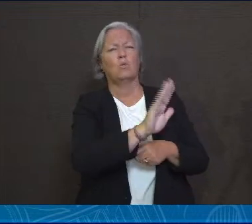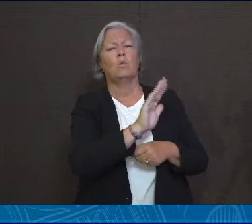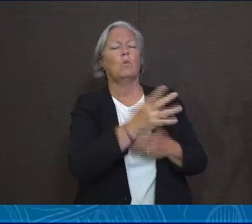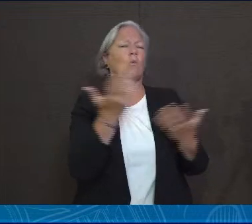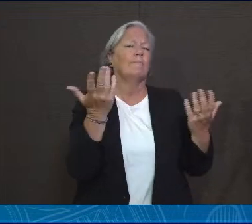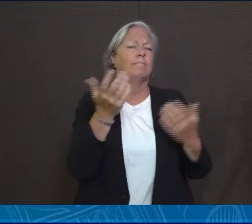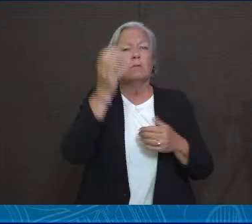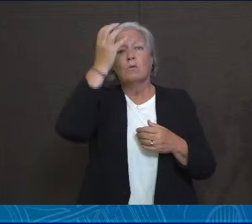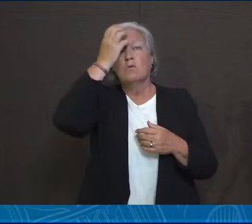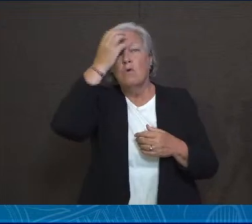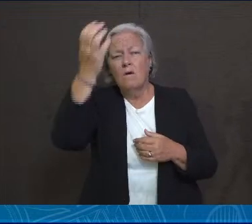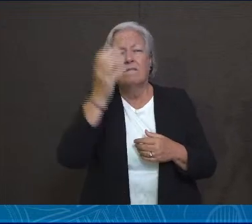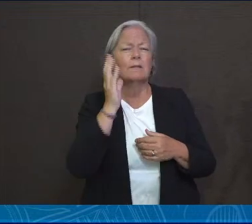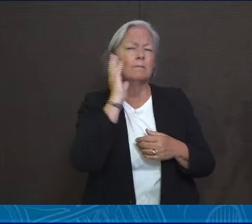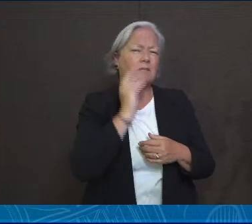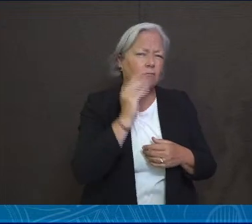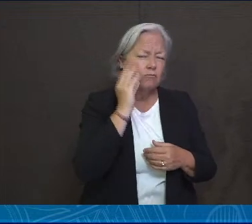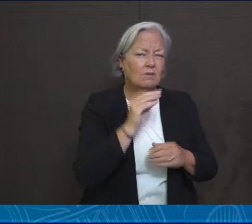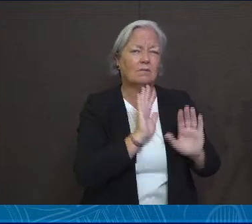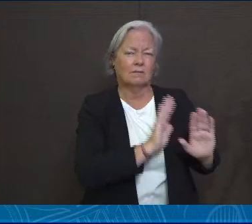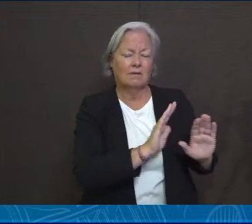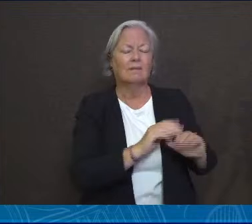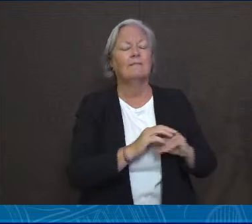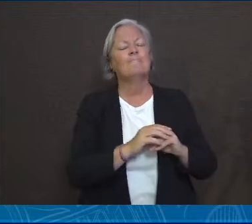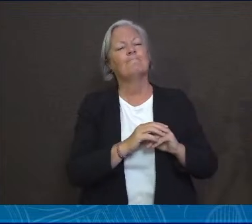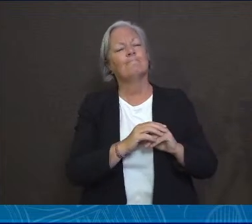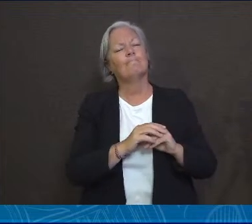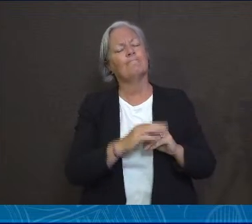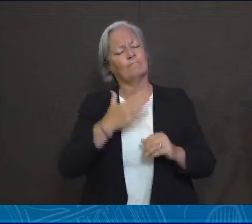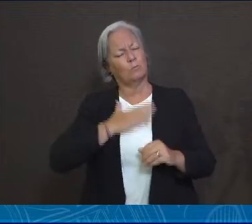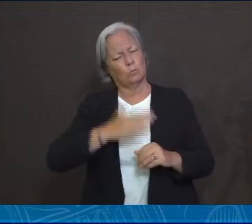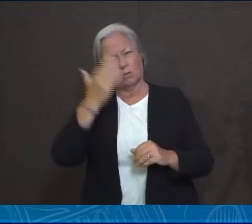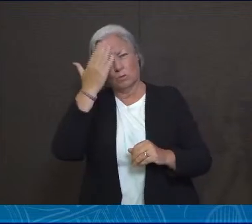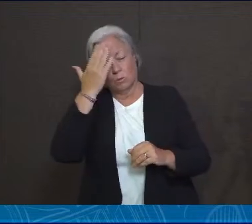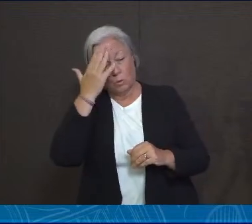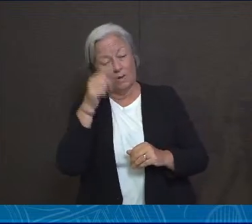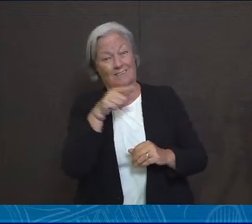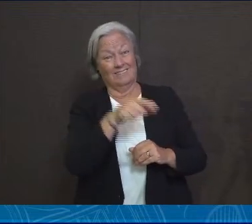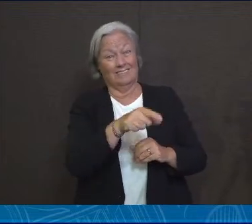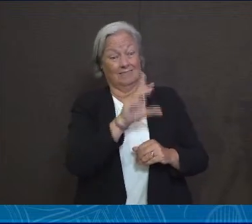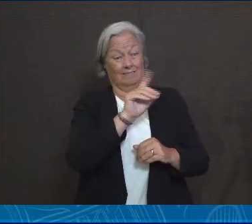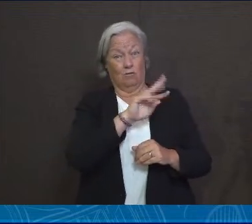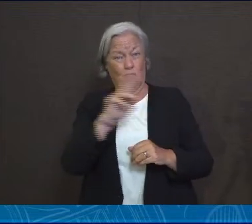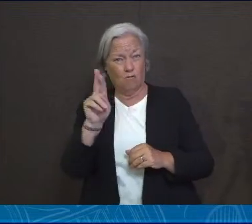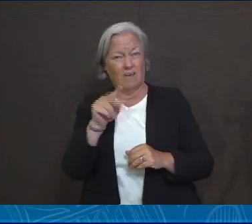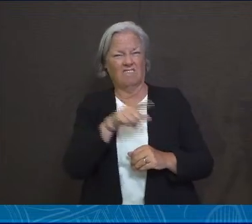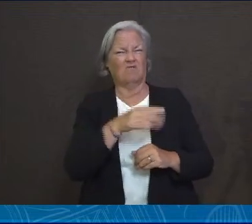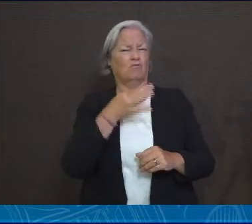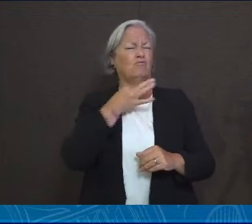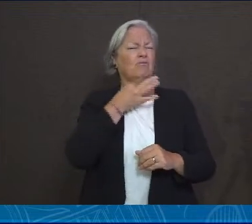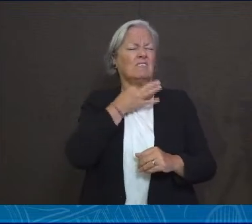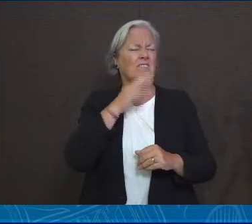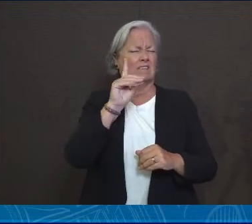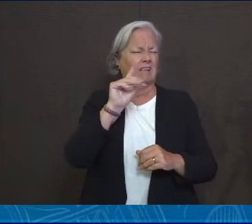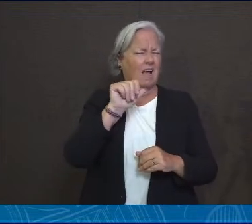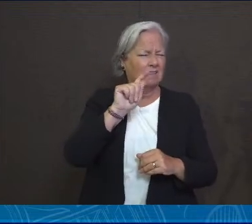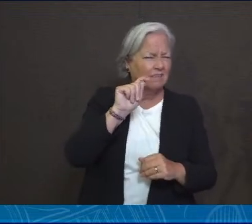experience, how do you see the potential of disaster risk data to shape long-term national and international